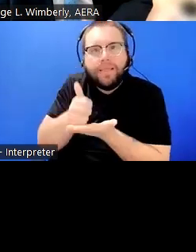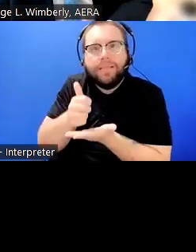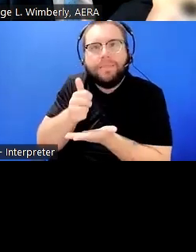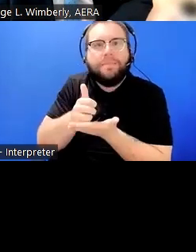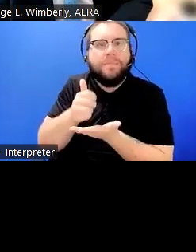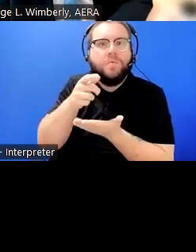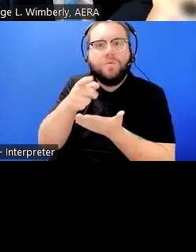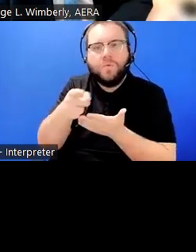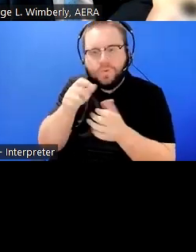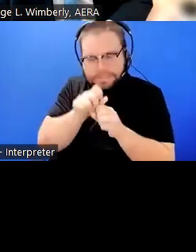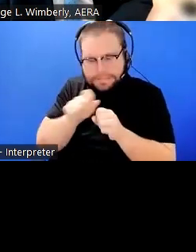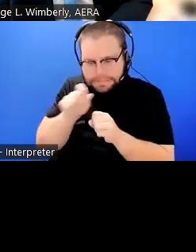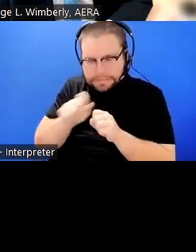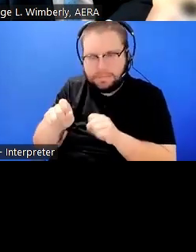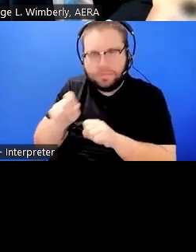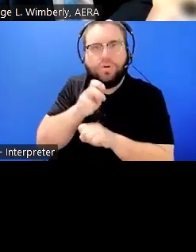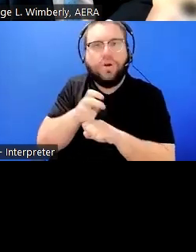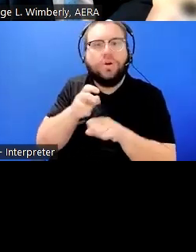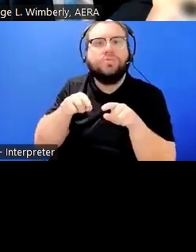last year.